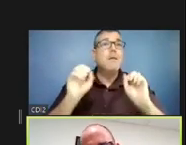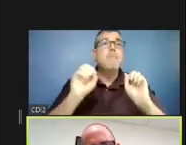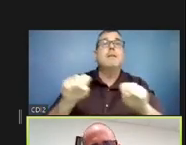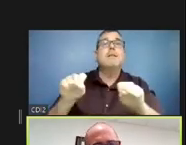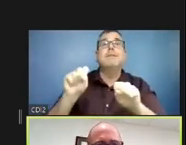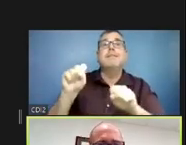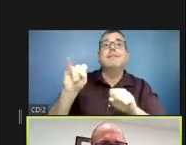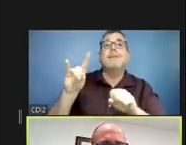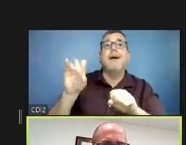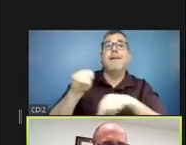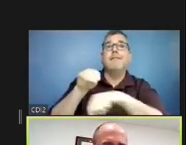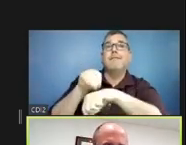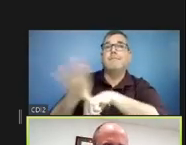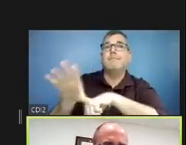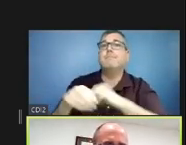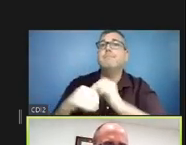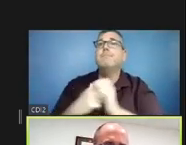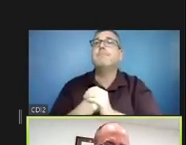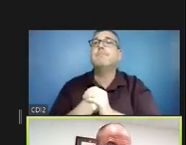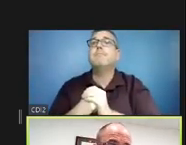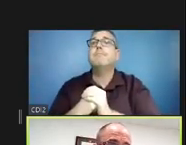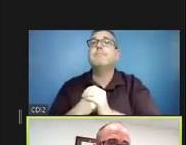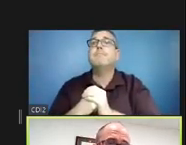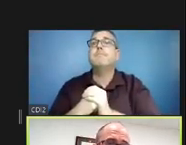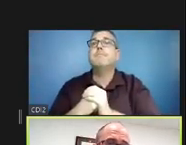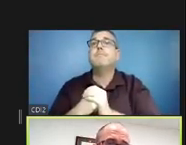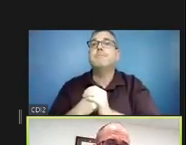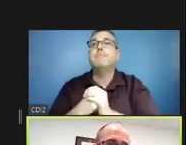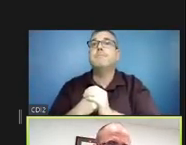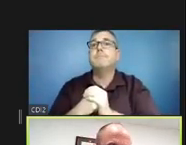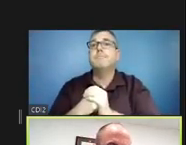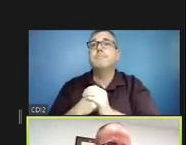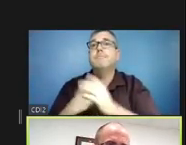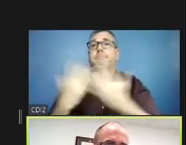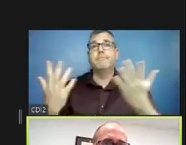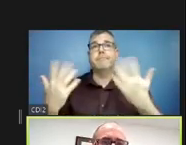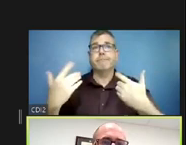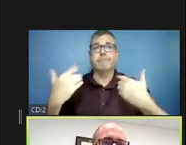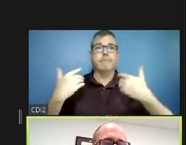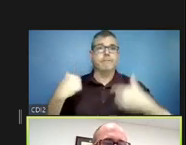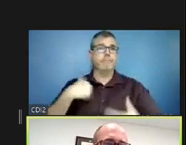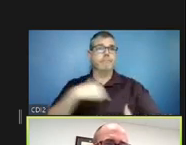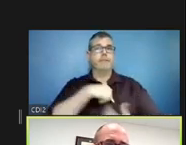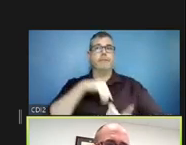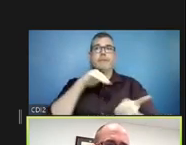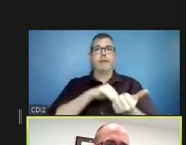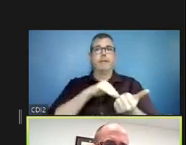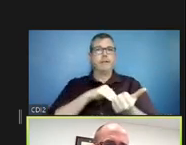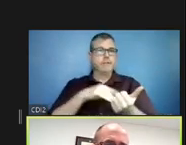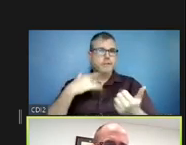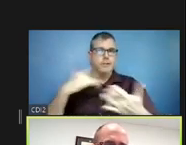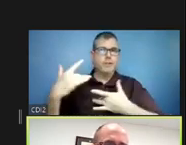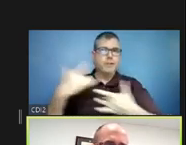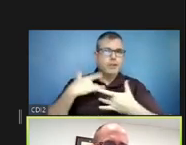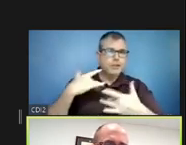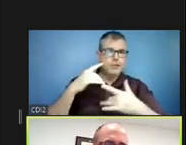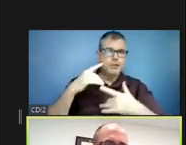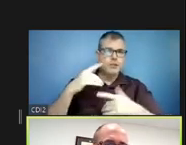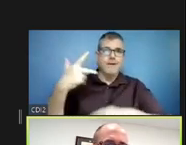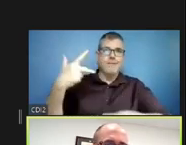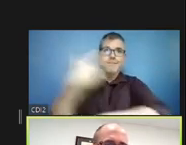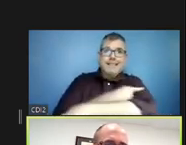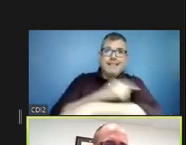doc, we're concerned about the safety, we're concerned about the side effects. This vaccine seems to have